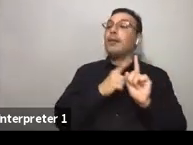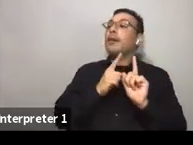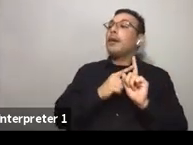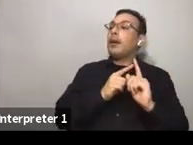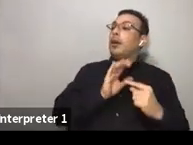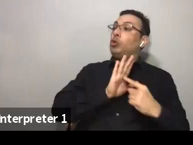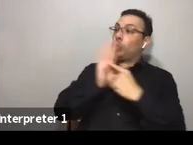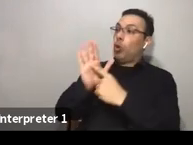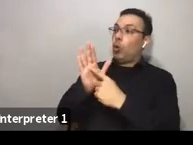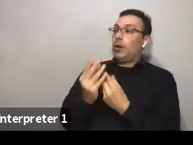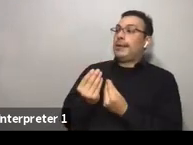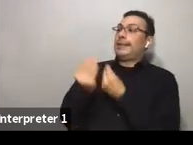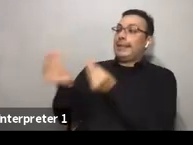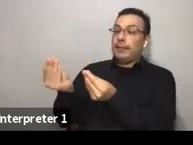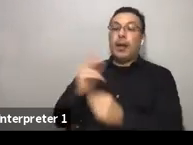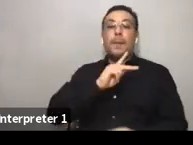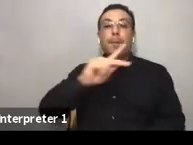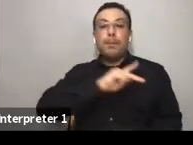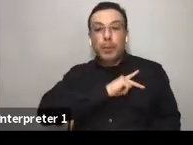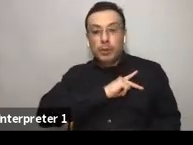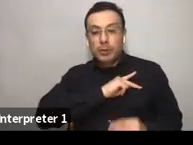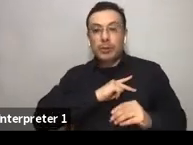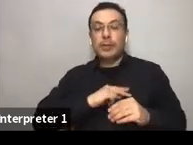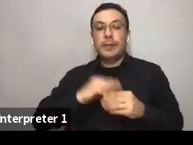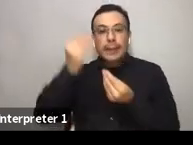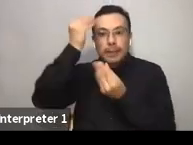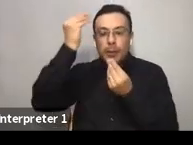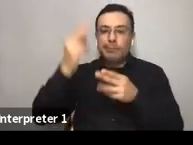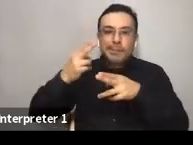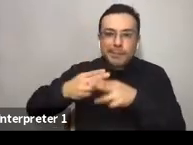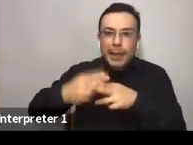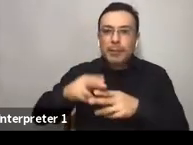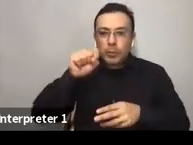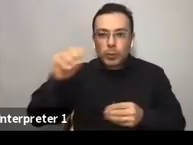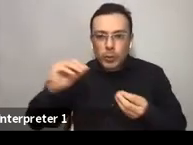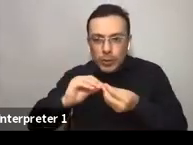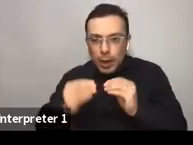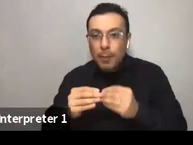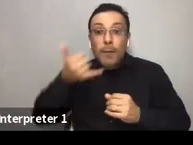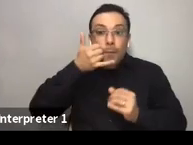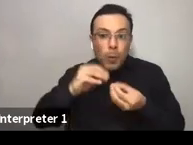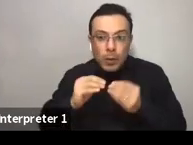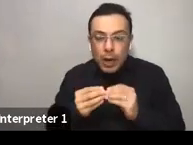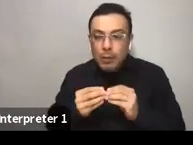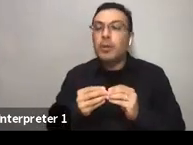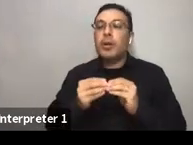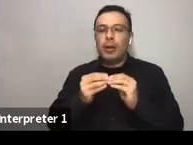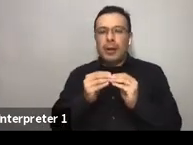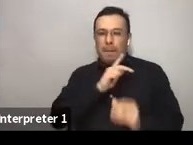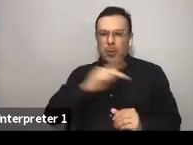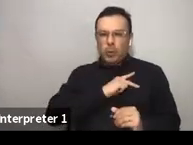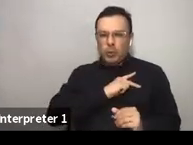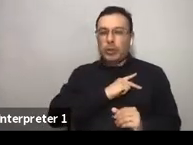information of survivors without permission. That's as I understand it. And